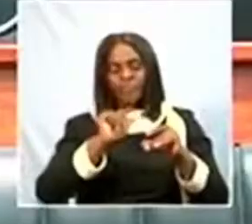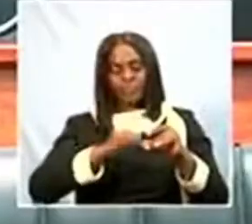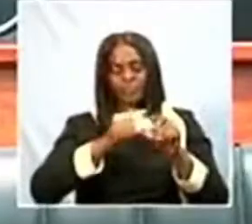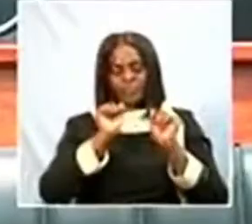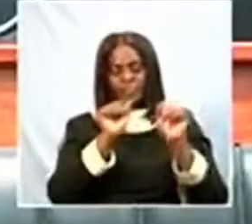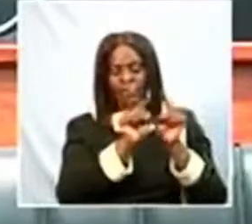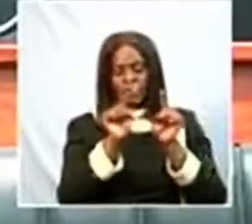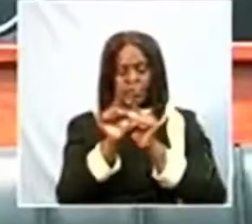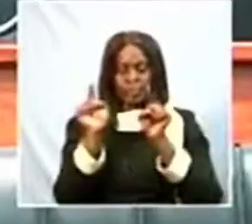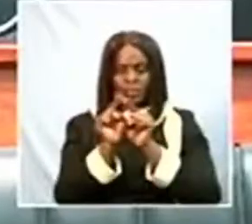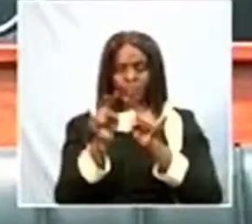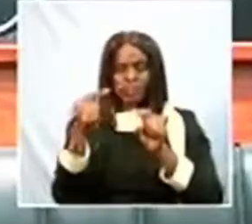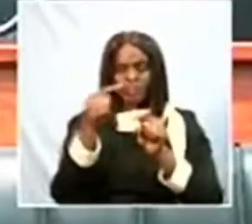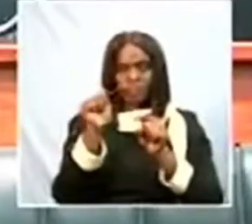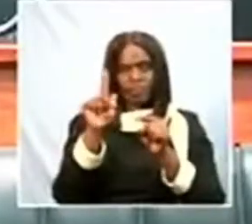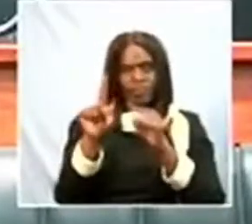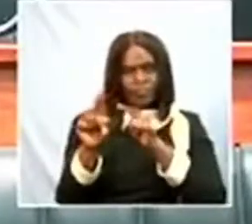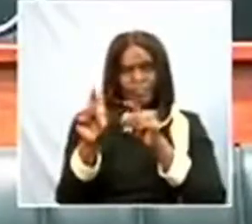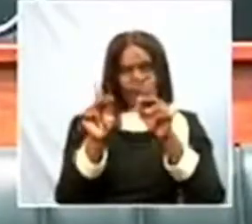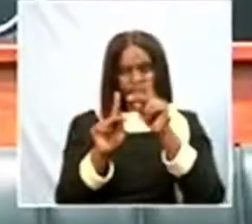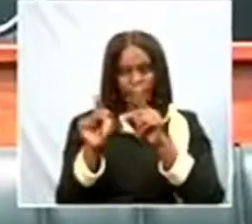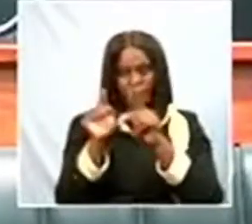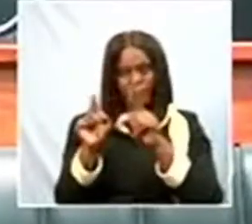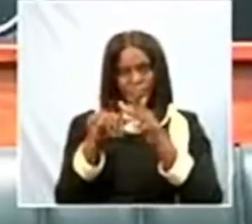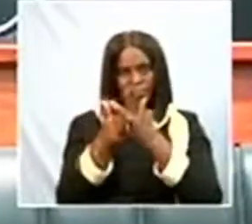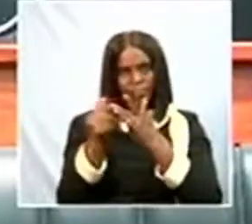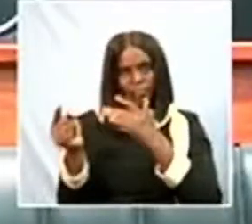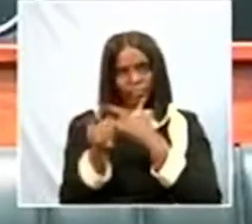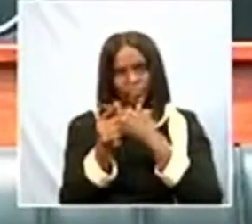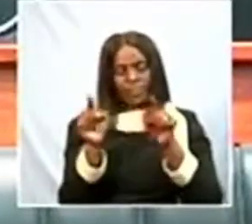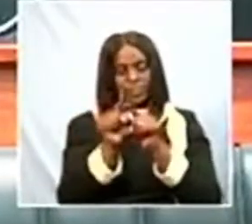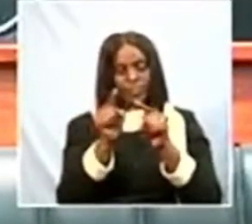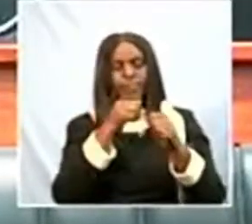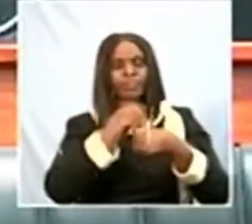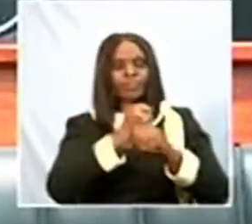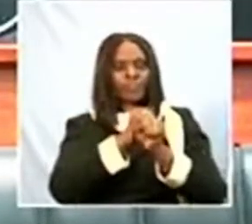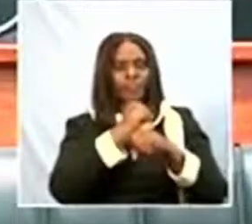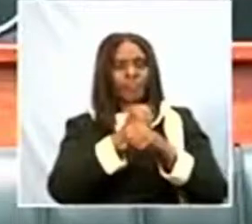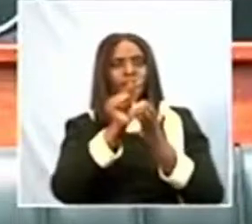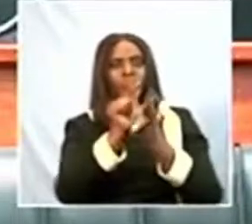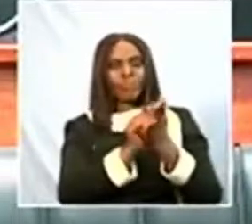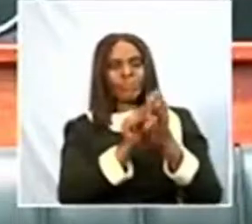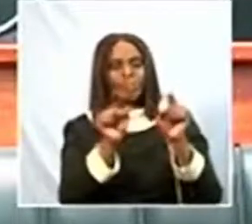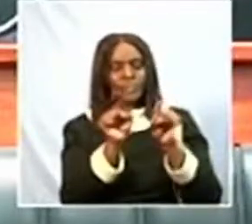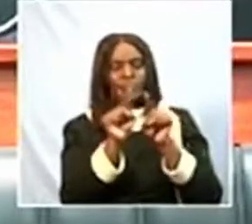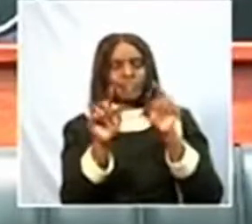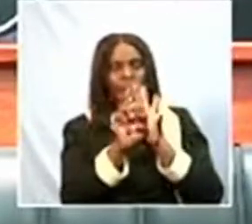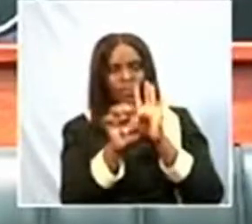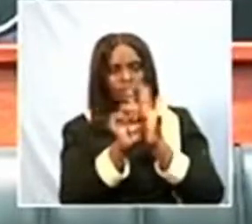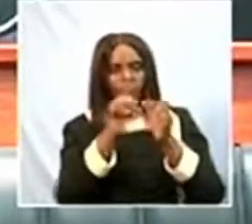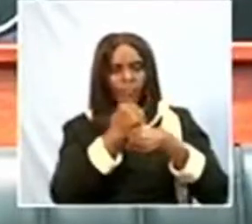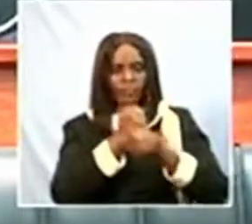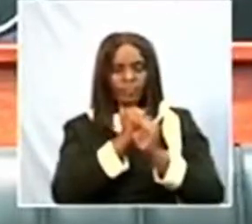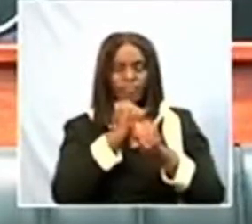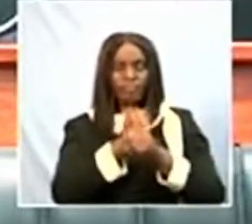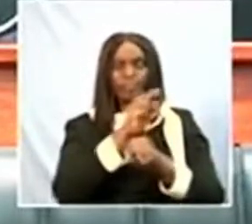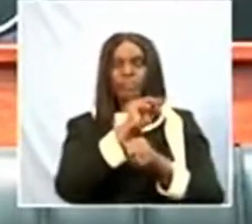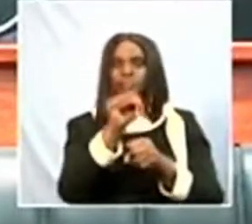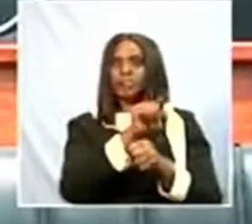also implement the general public by enforcing laws such as making the